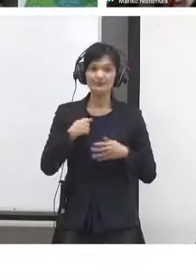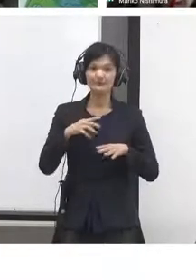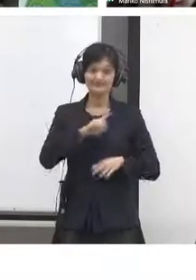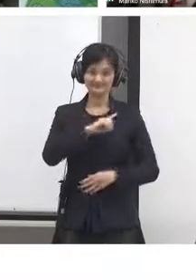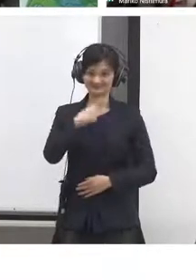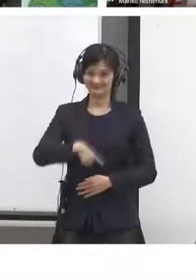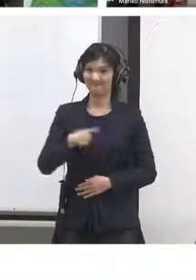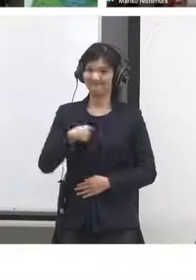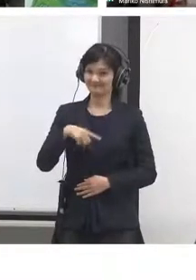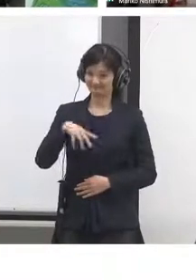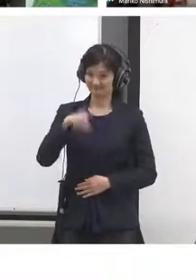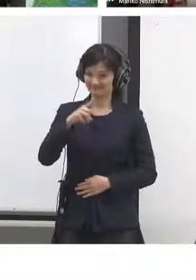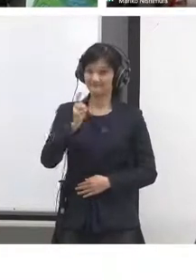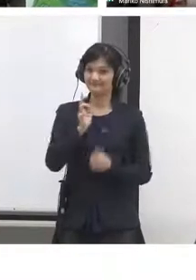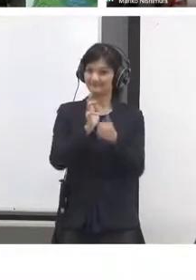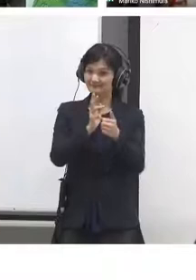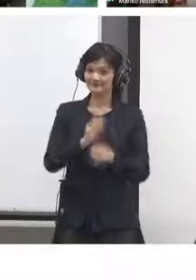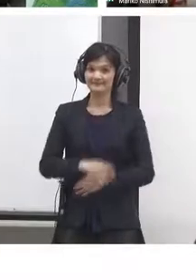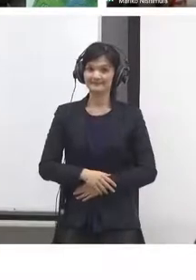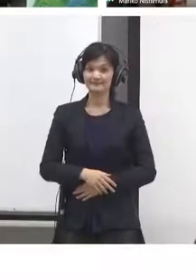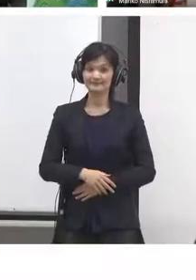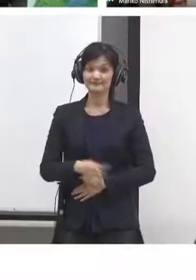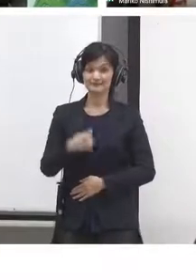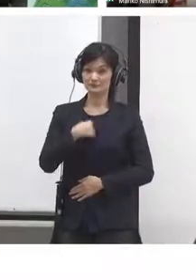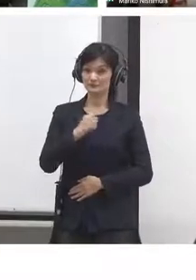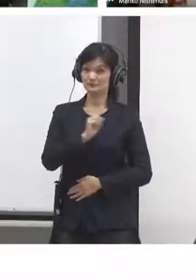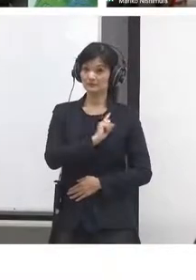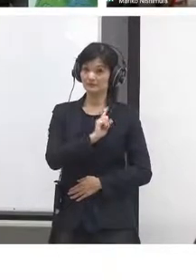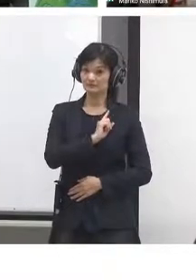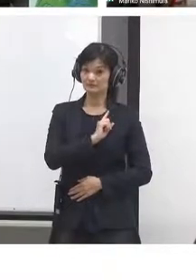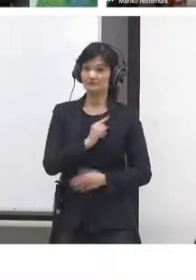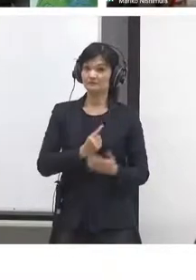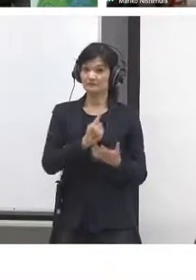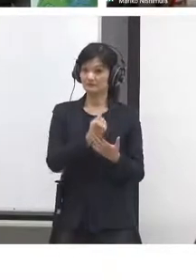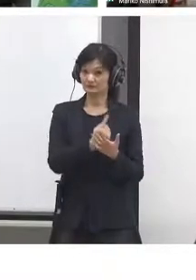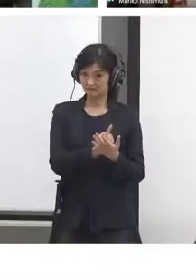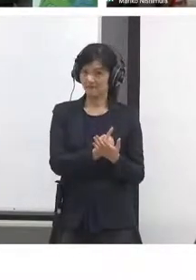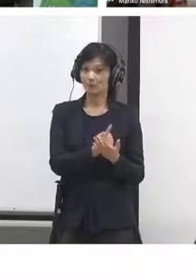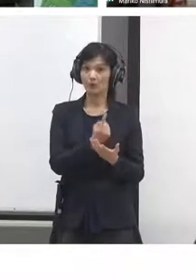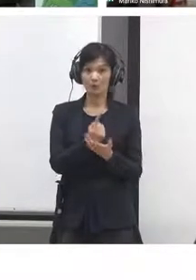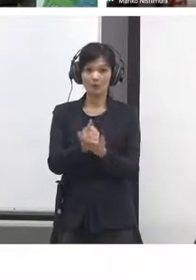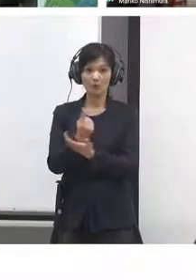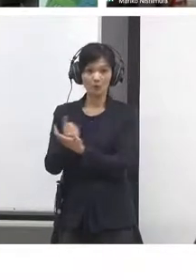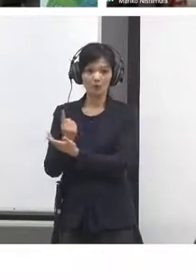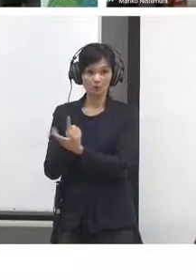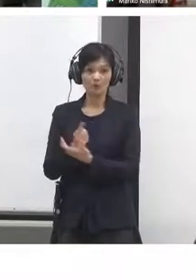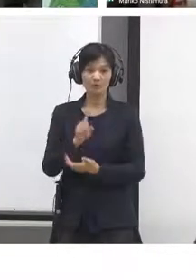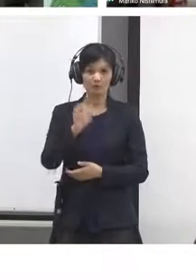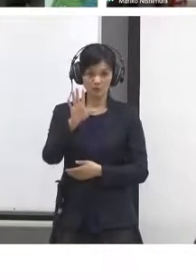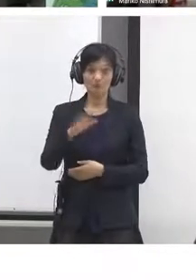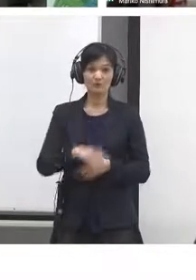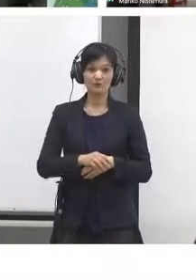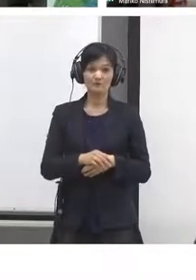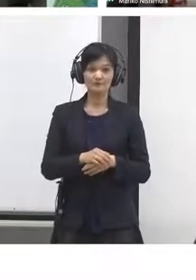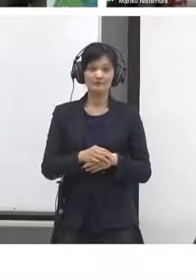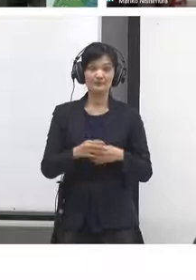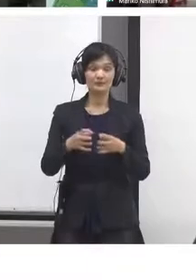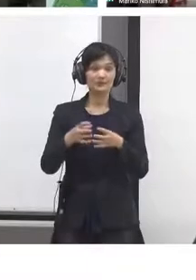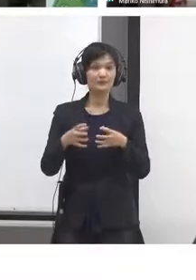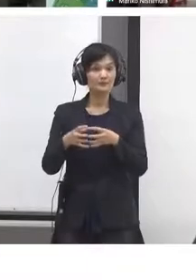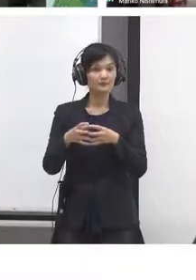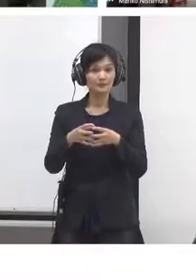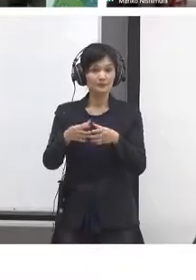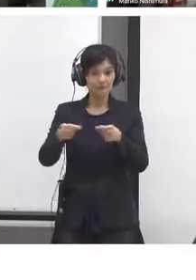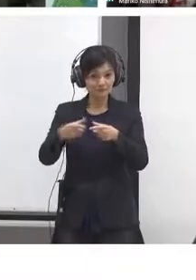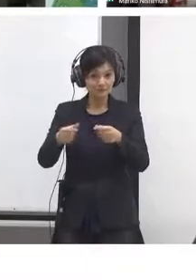Because I also myself also participate in some of Code for Japan's event, because when I was in